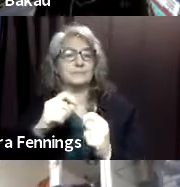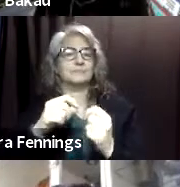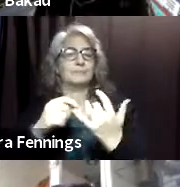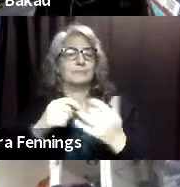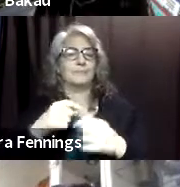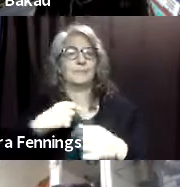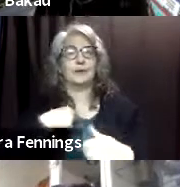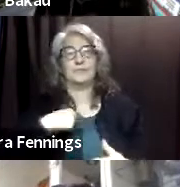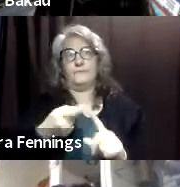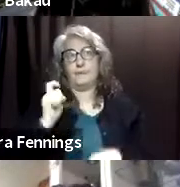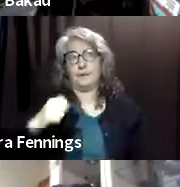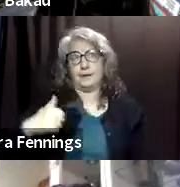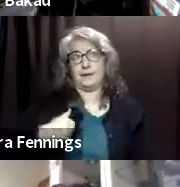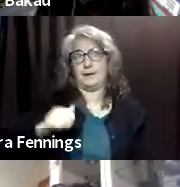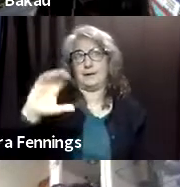group.